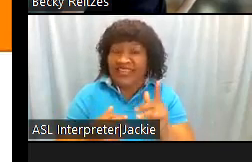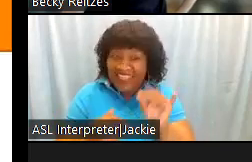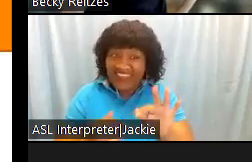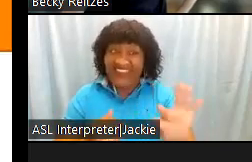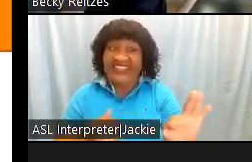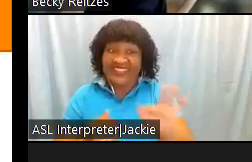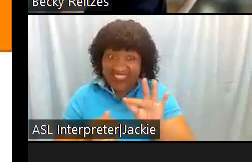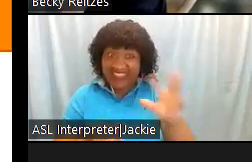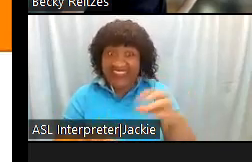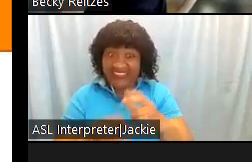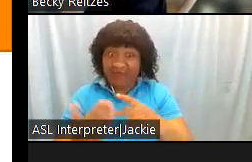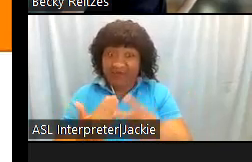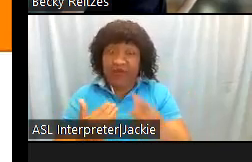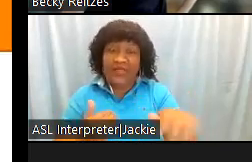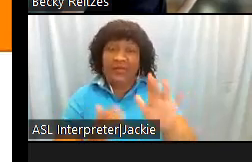selected